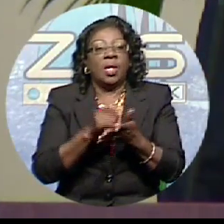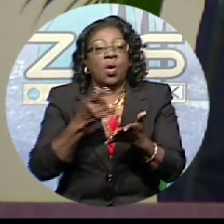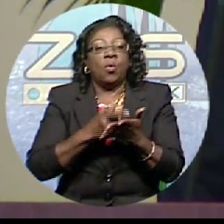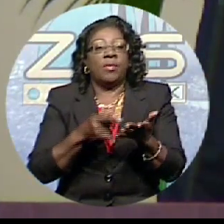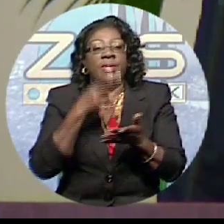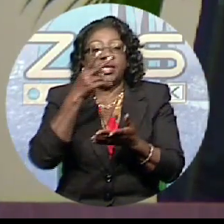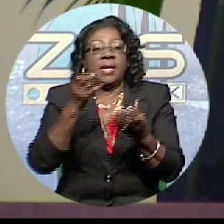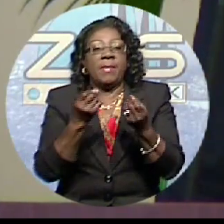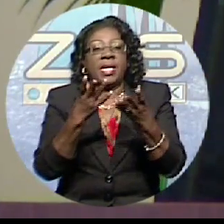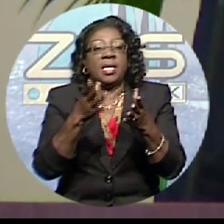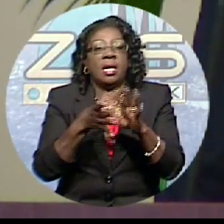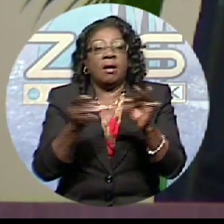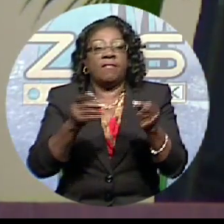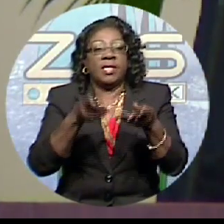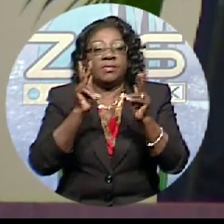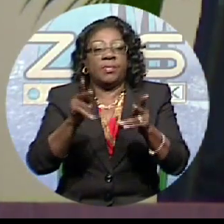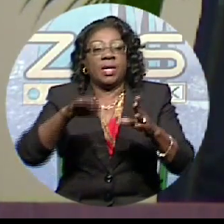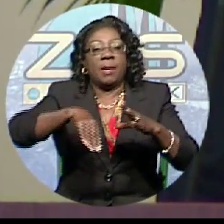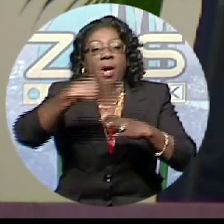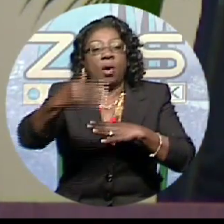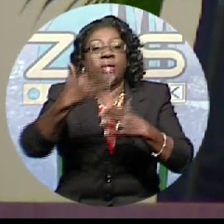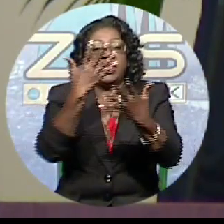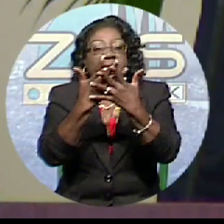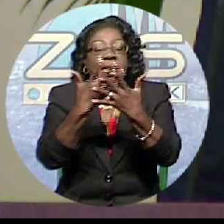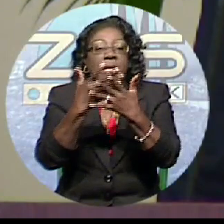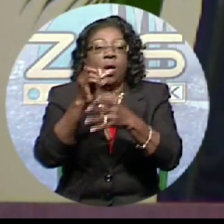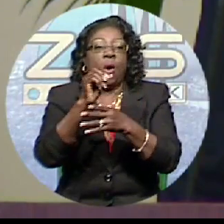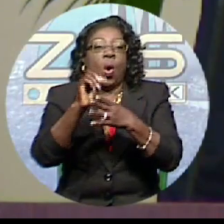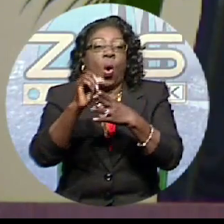people come out and they're either killed or they kill.